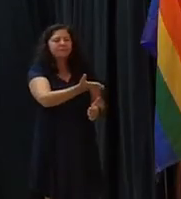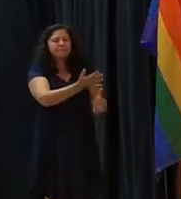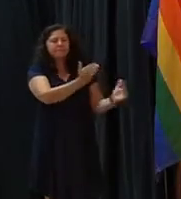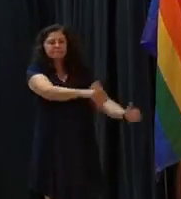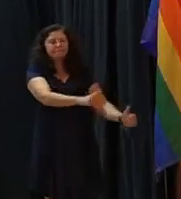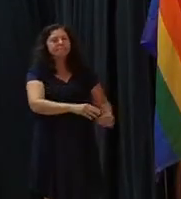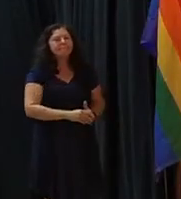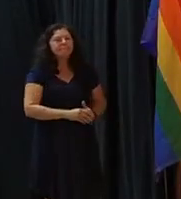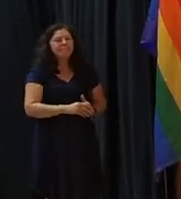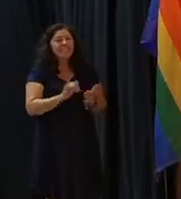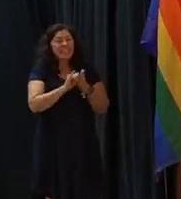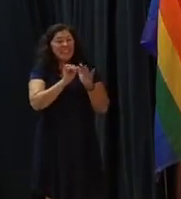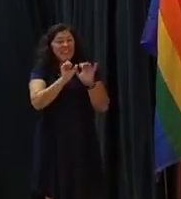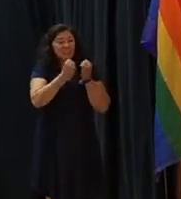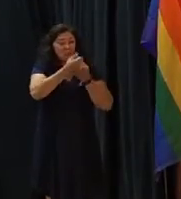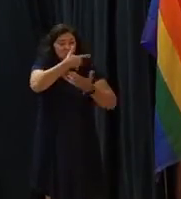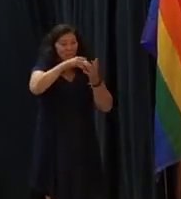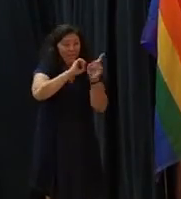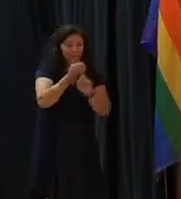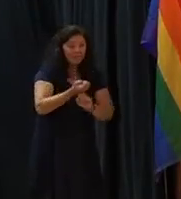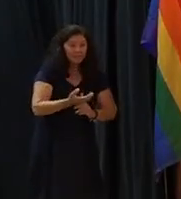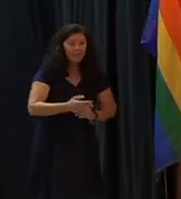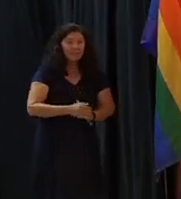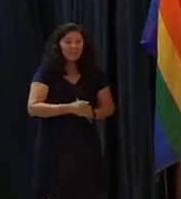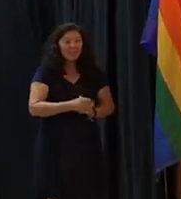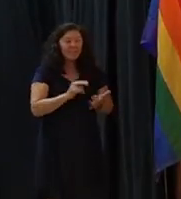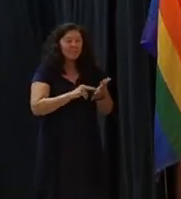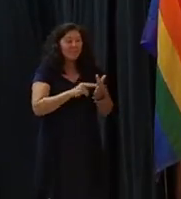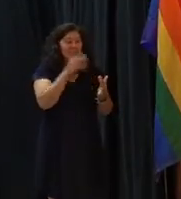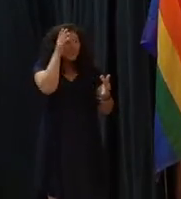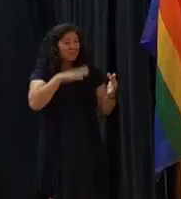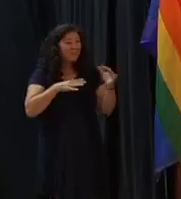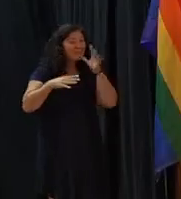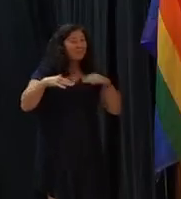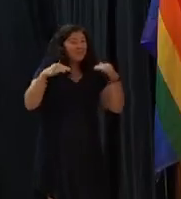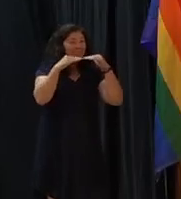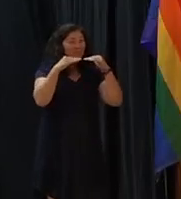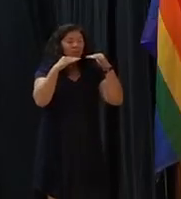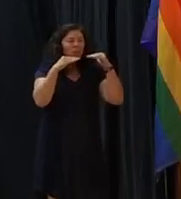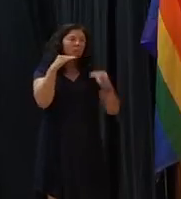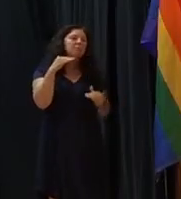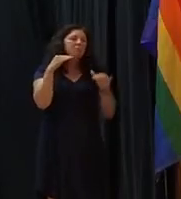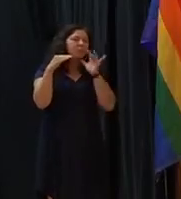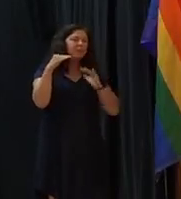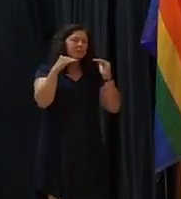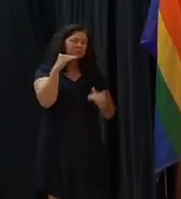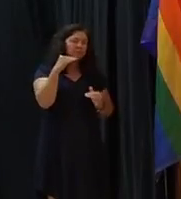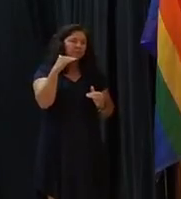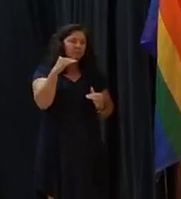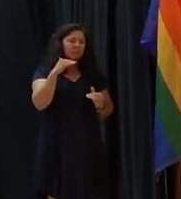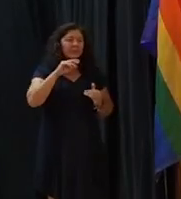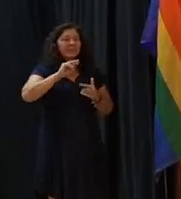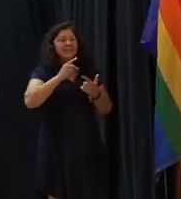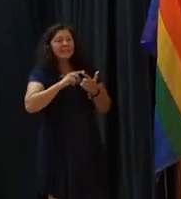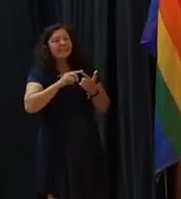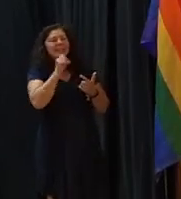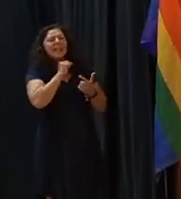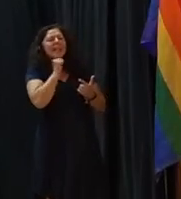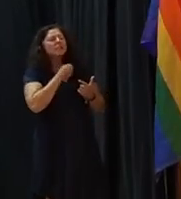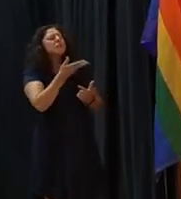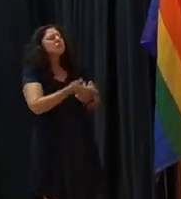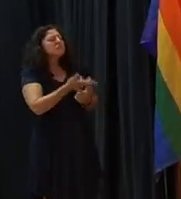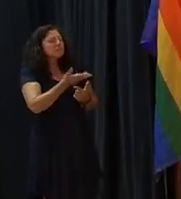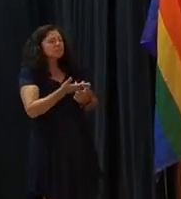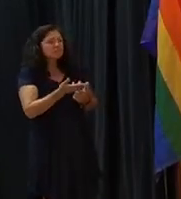that social context, somehow you're less than a man. The second, by your age, how old